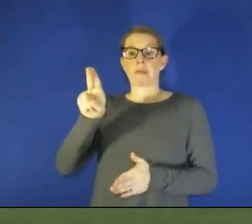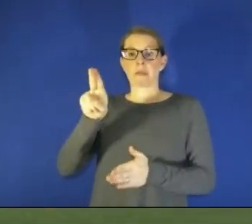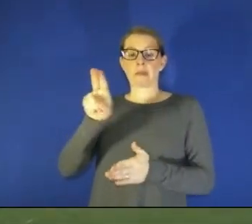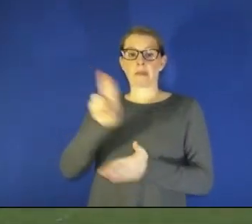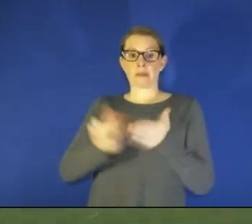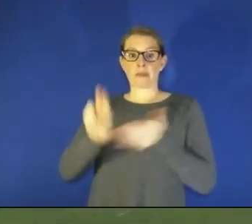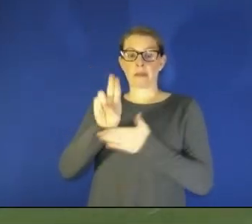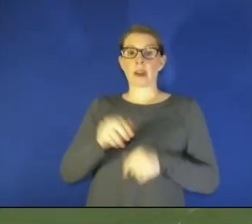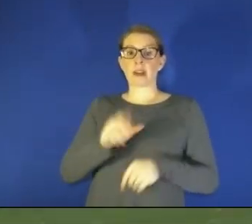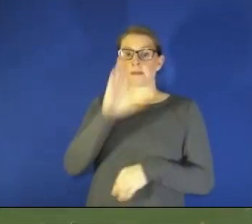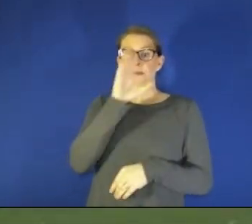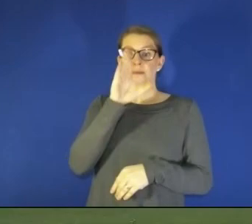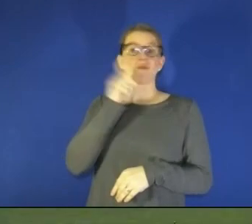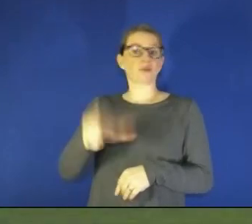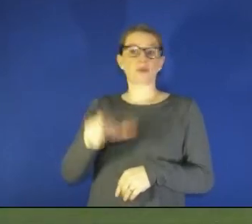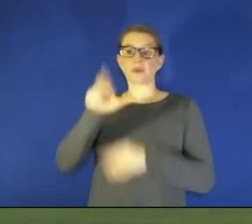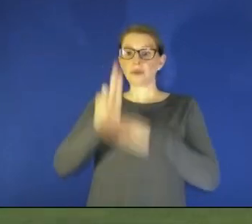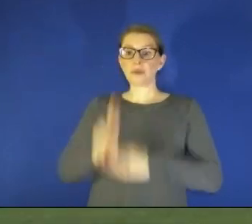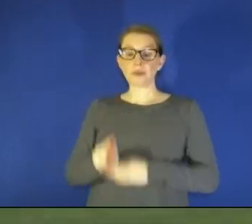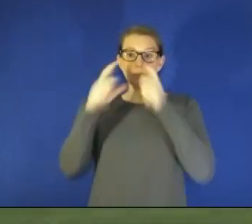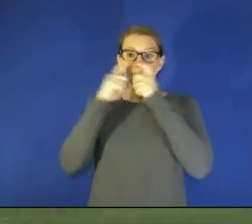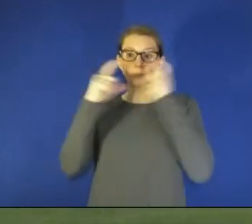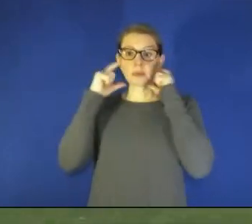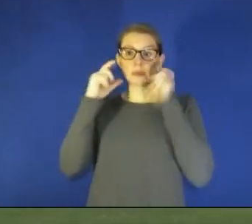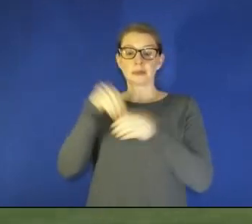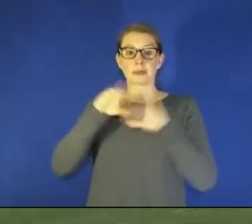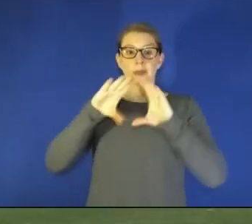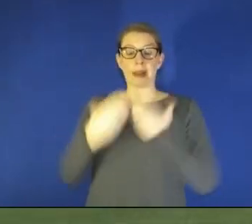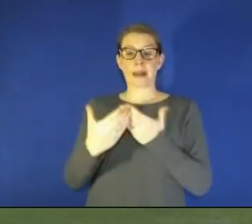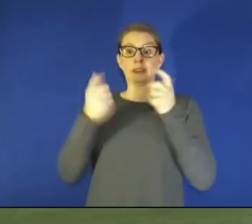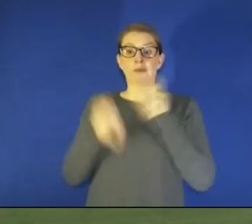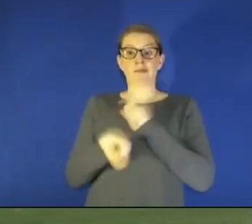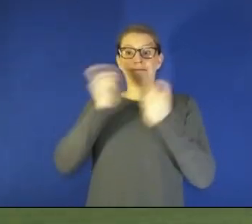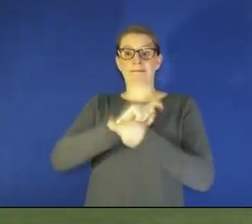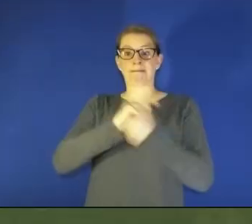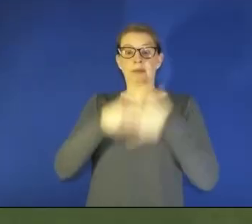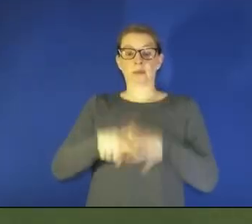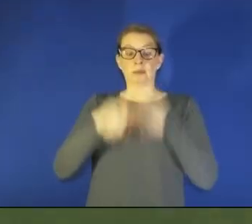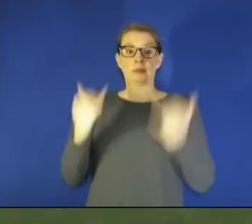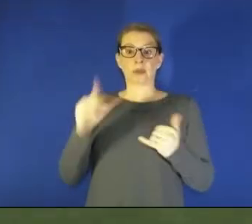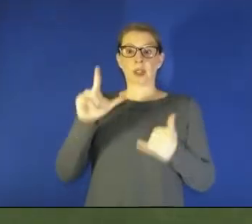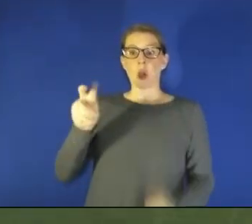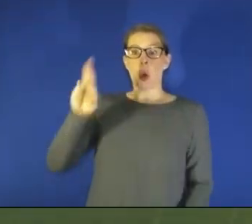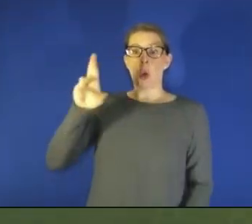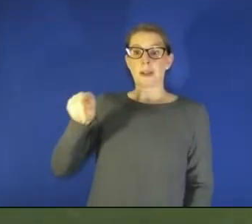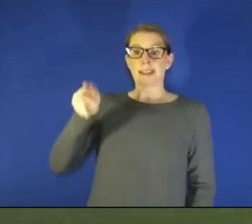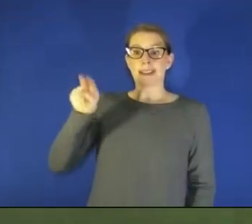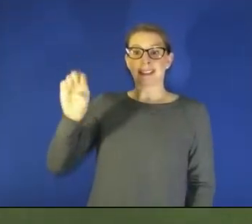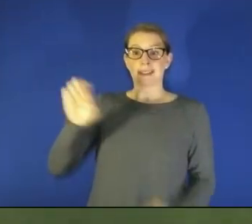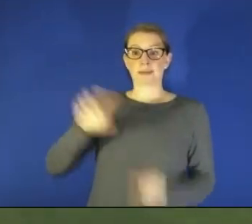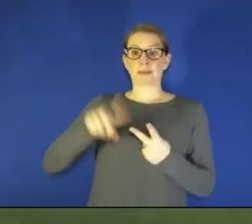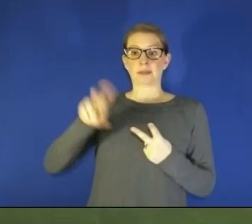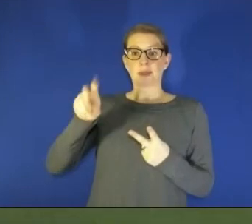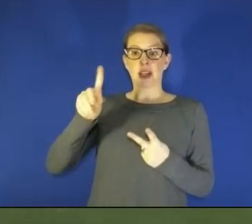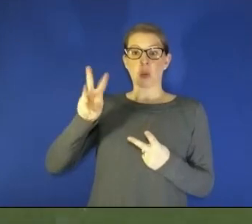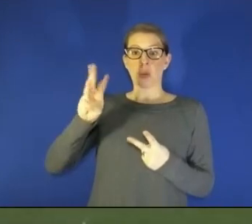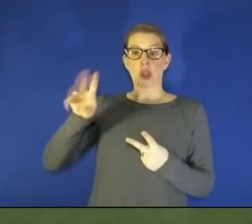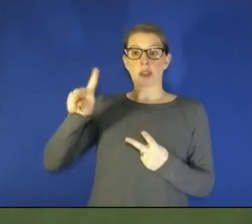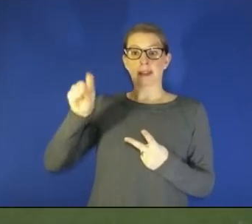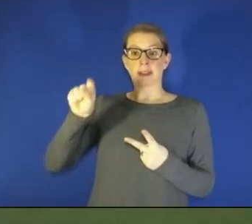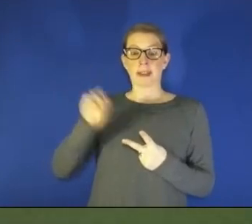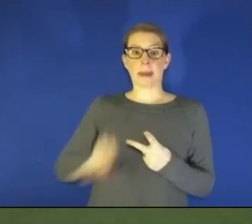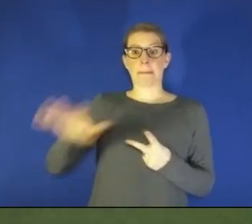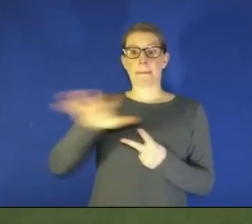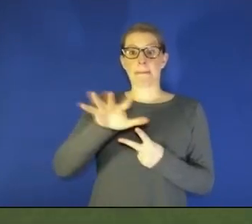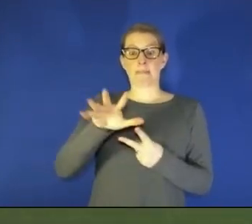face mask in class. The change, starting today, applies to both the Lawrence and Edwards campuses. KU began its phase out